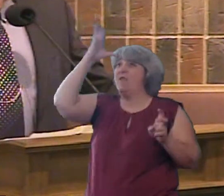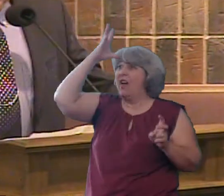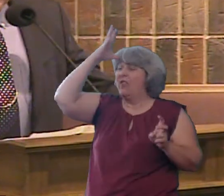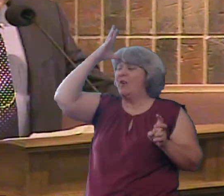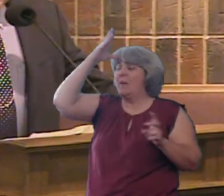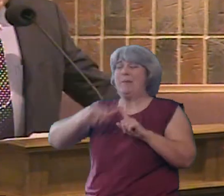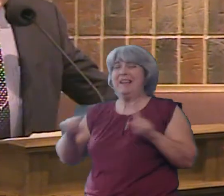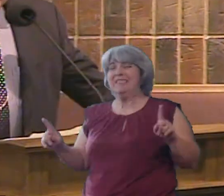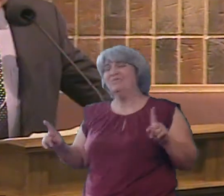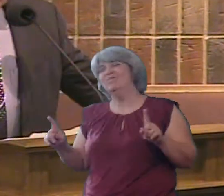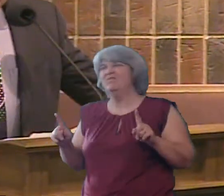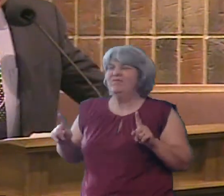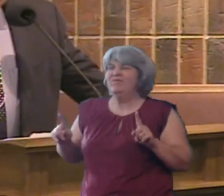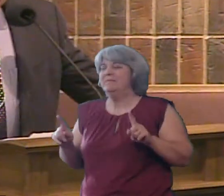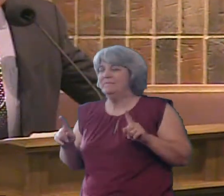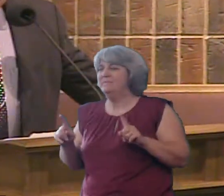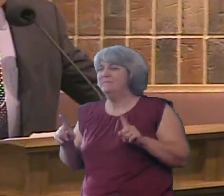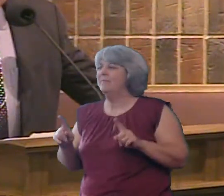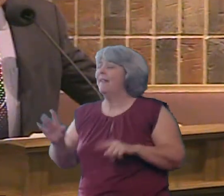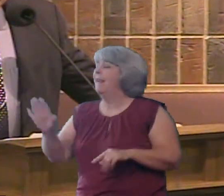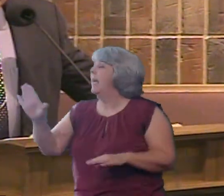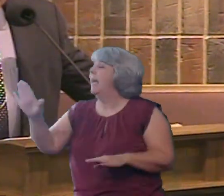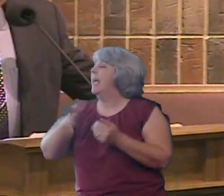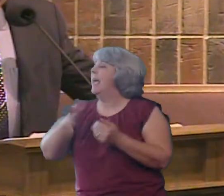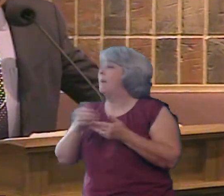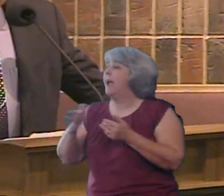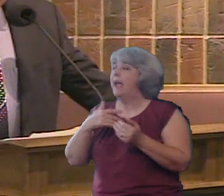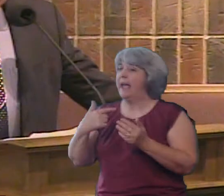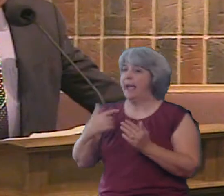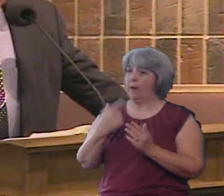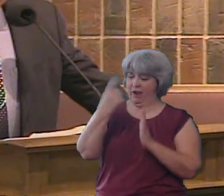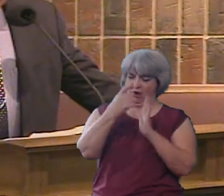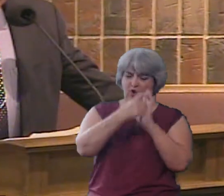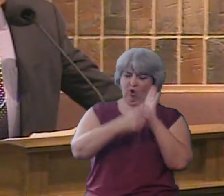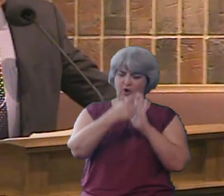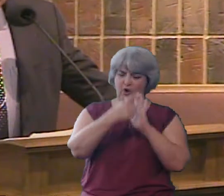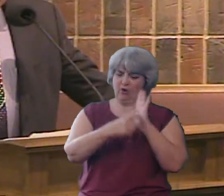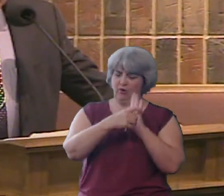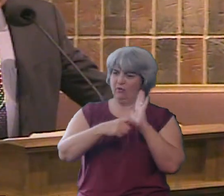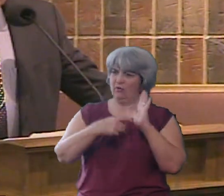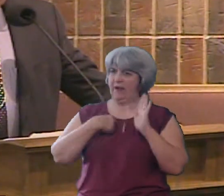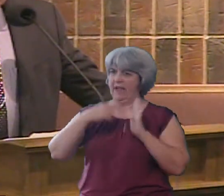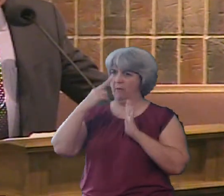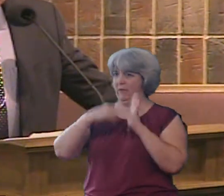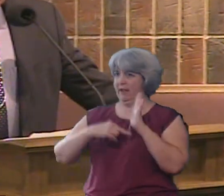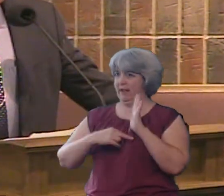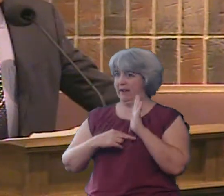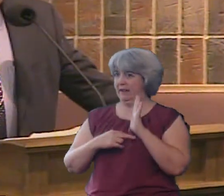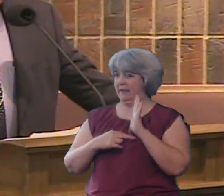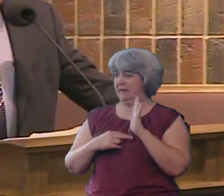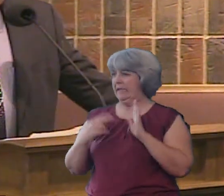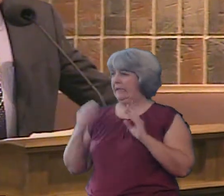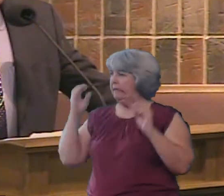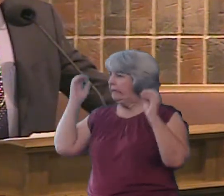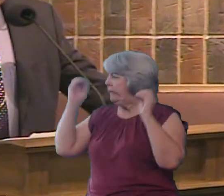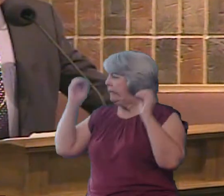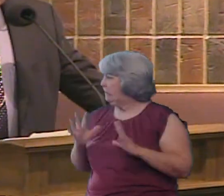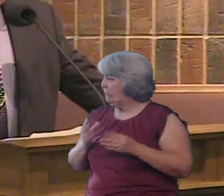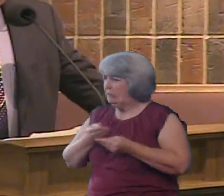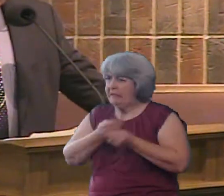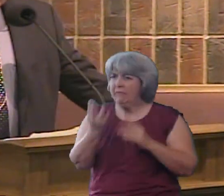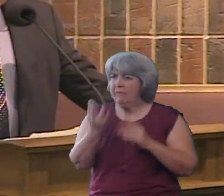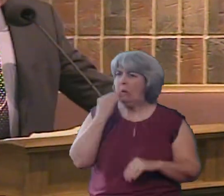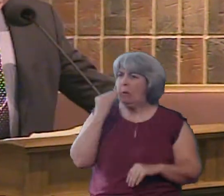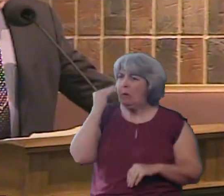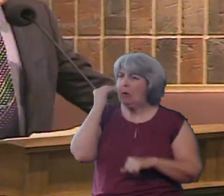article, and the article was about a little, an essay, and I don't know if the teacher had assigned it or if it